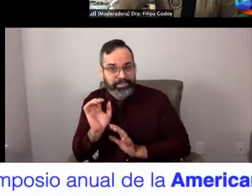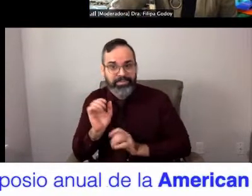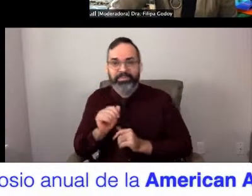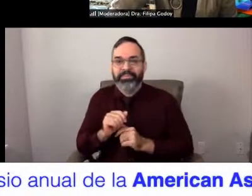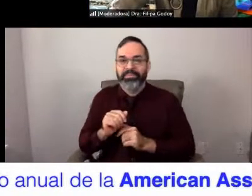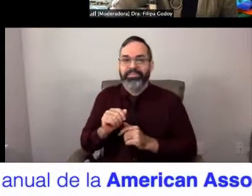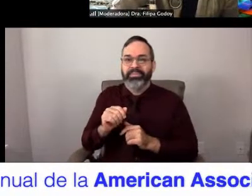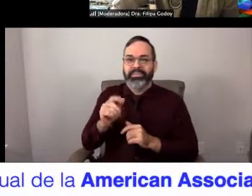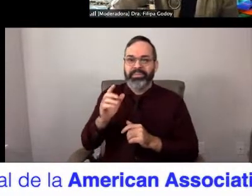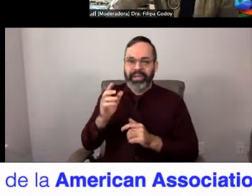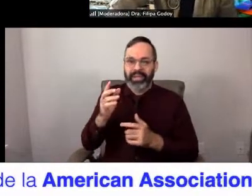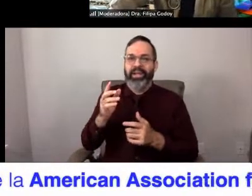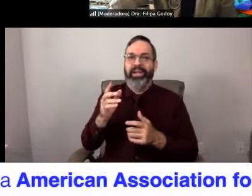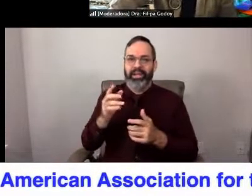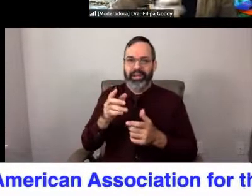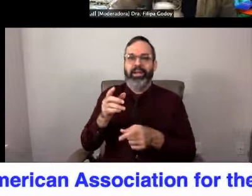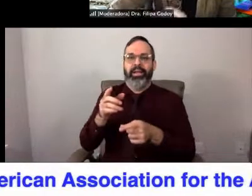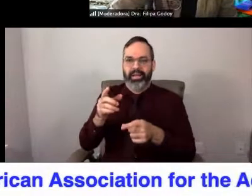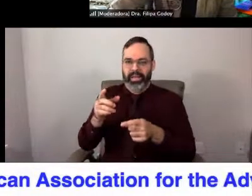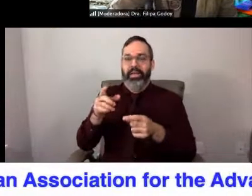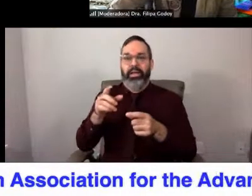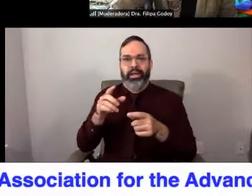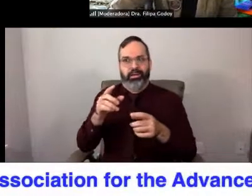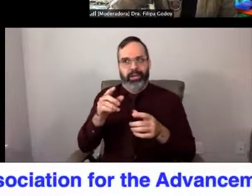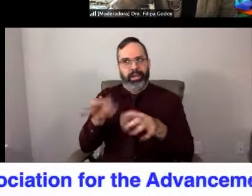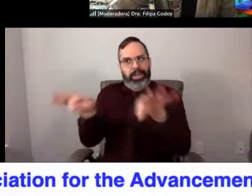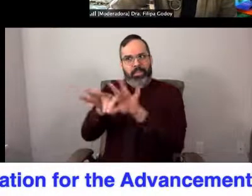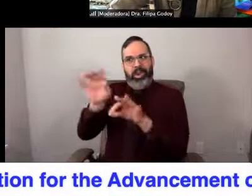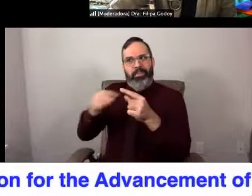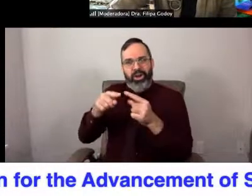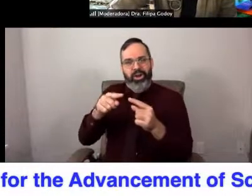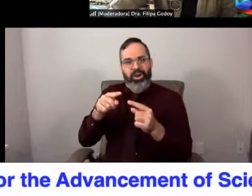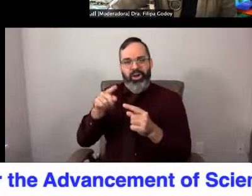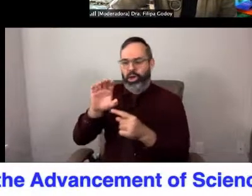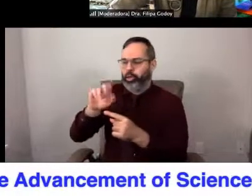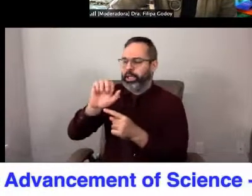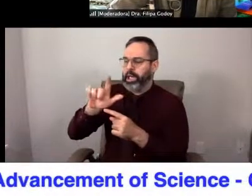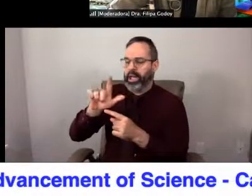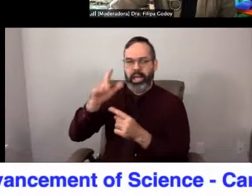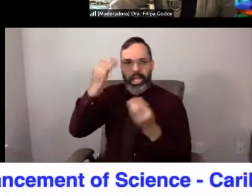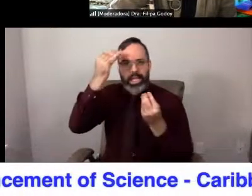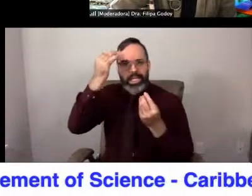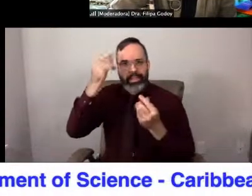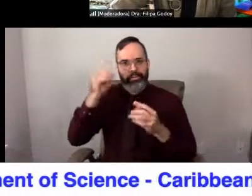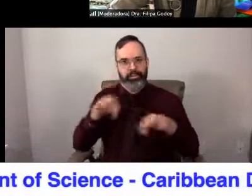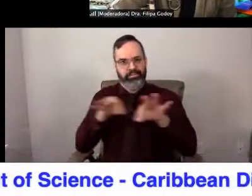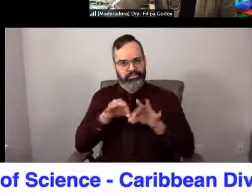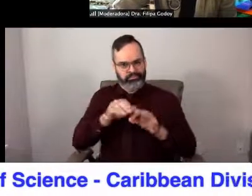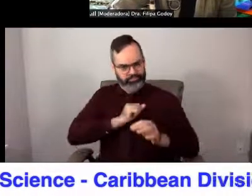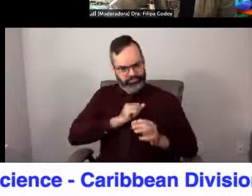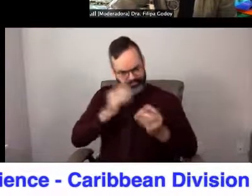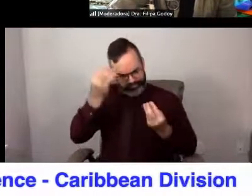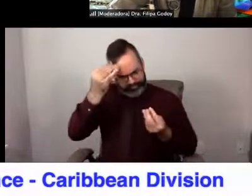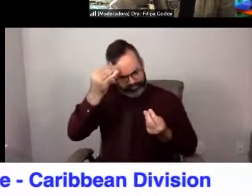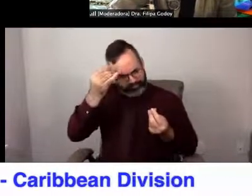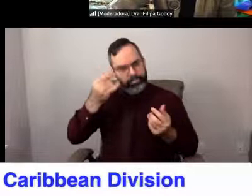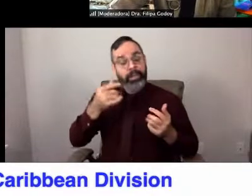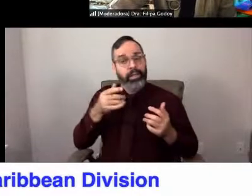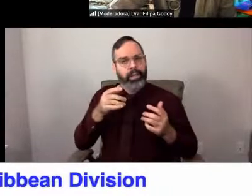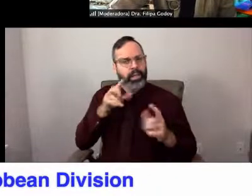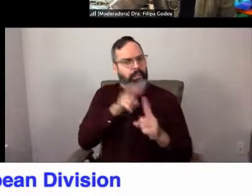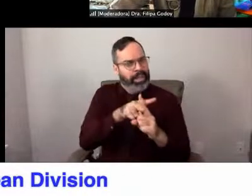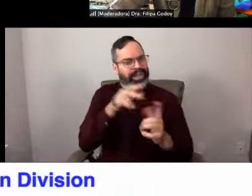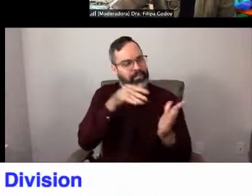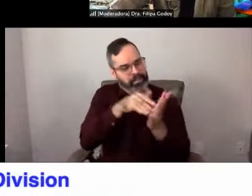you a question regarding critical thinking. So this lockdown posed on millions and millions of students,